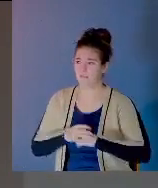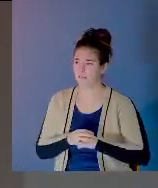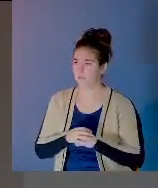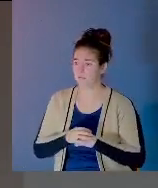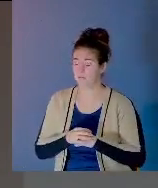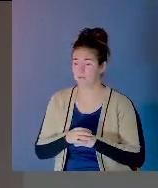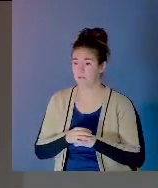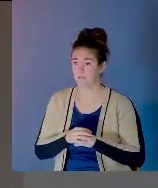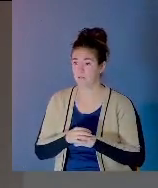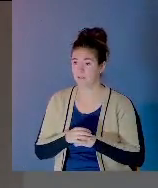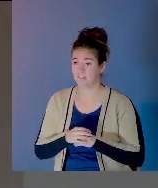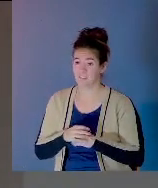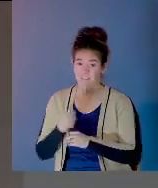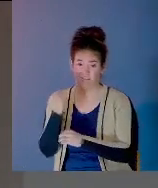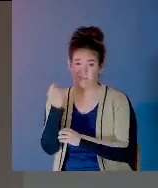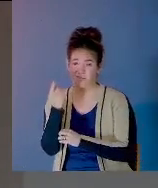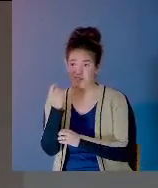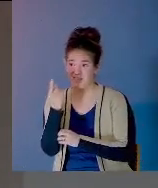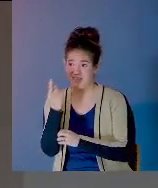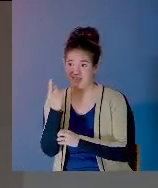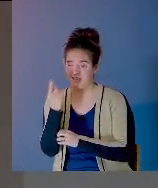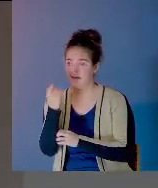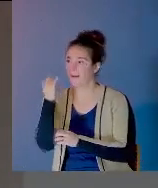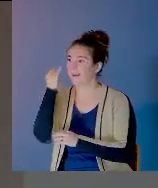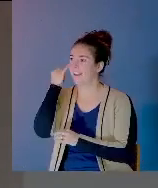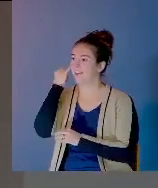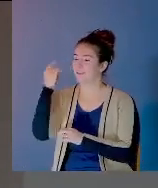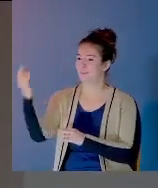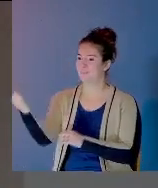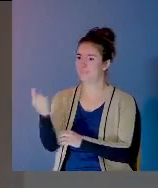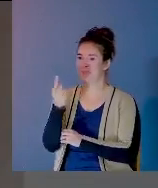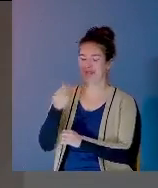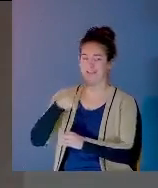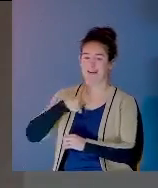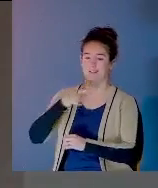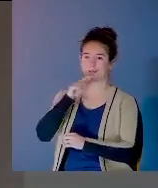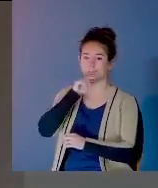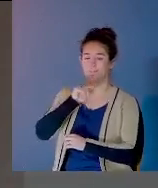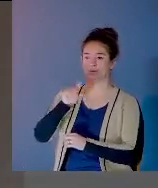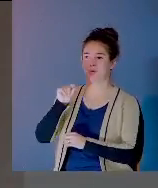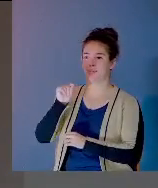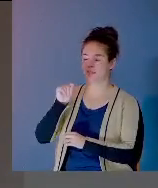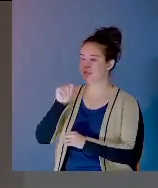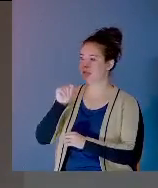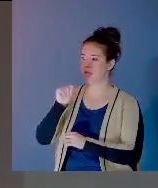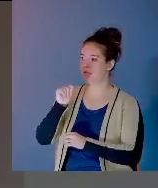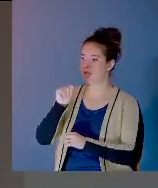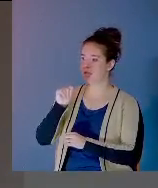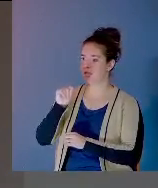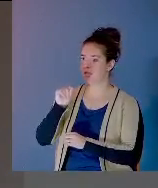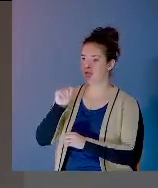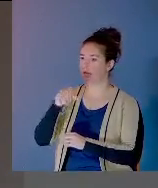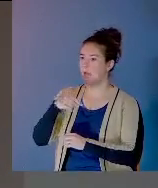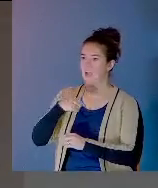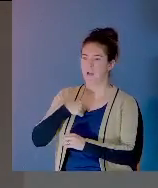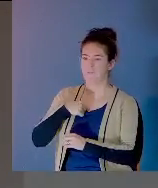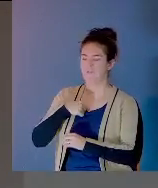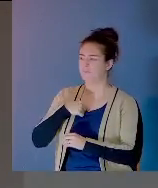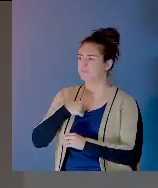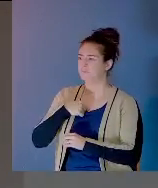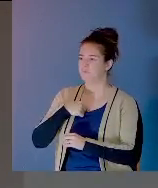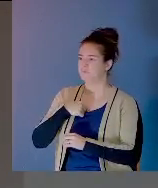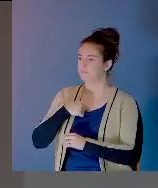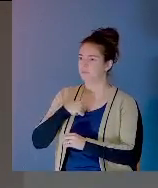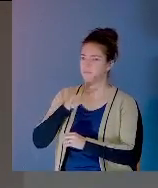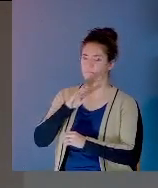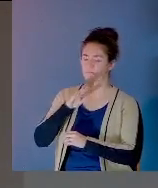me at age 20, in my 20s, I would today be your enemy. Because